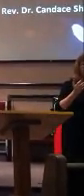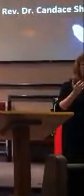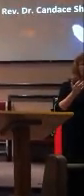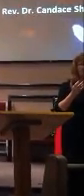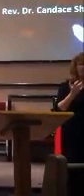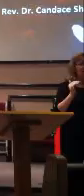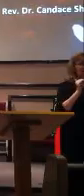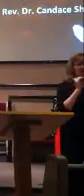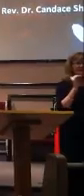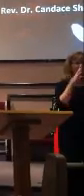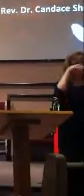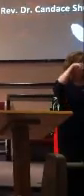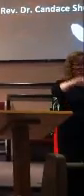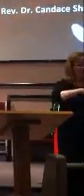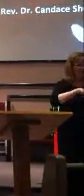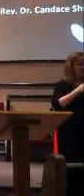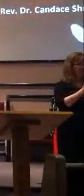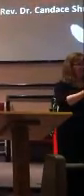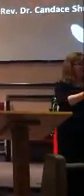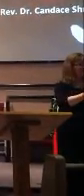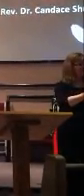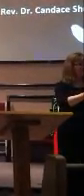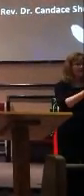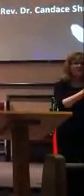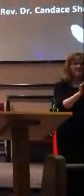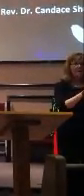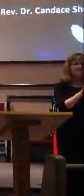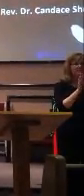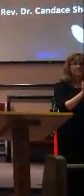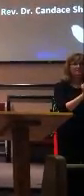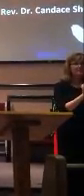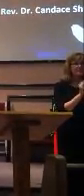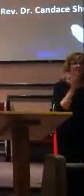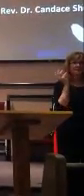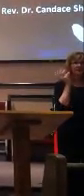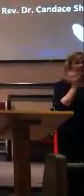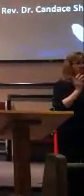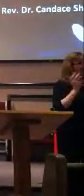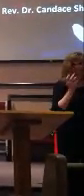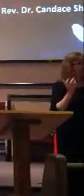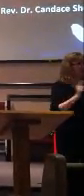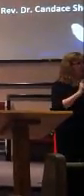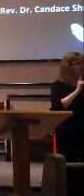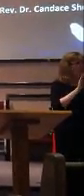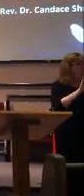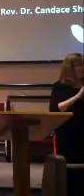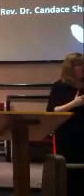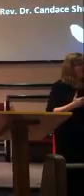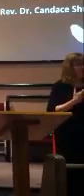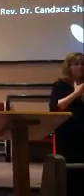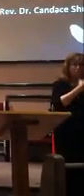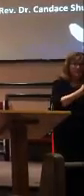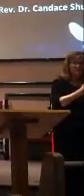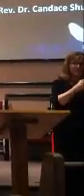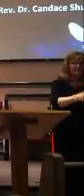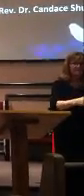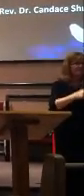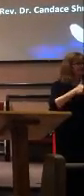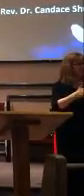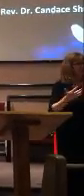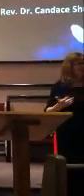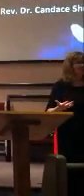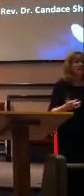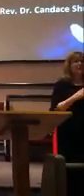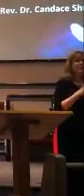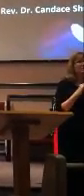was a level of trust in the business meeting that was profound and just incredibly wonderful. And there was a spirit